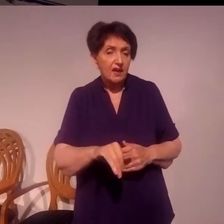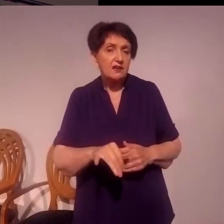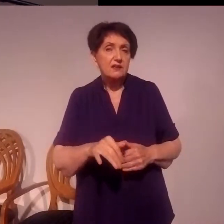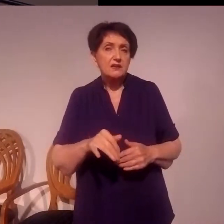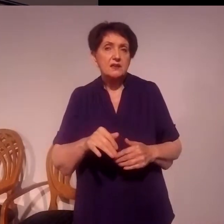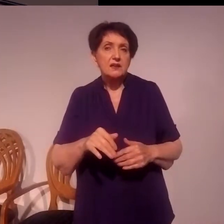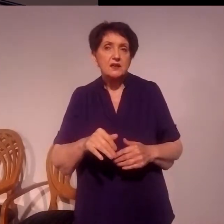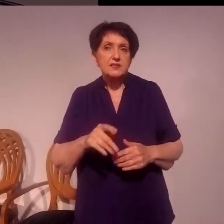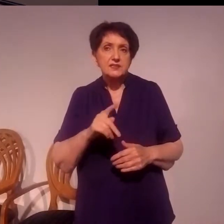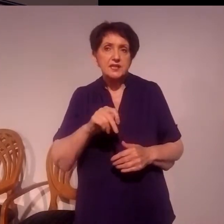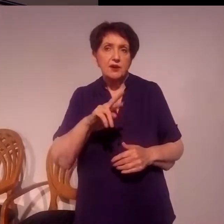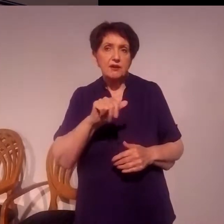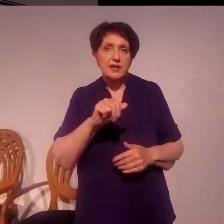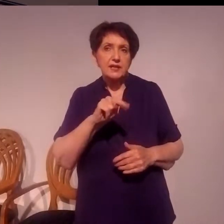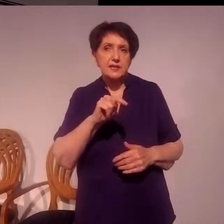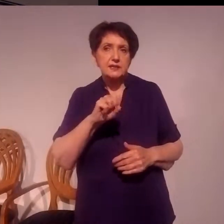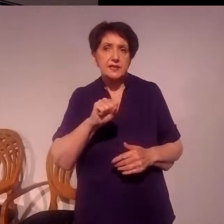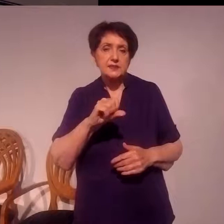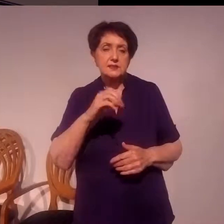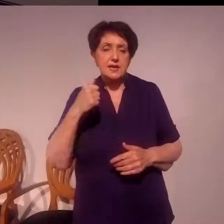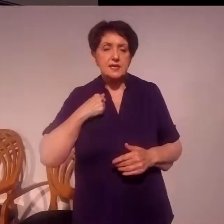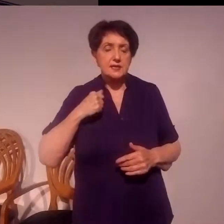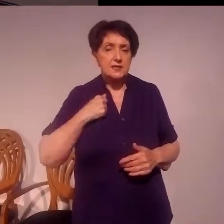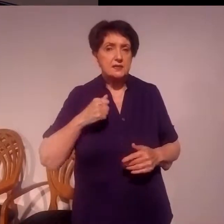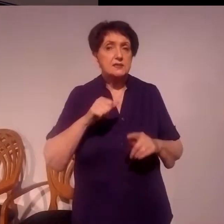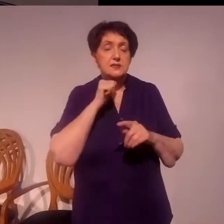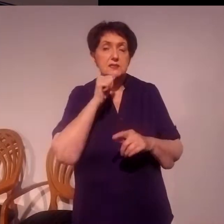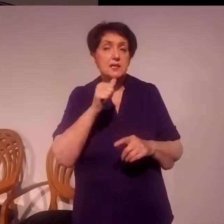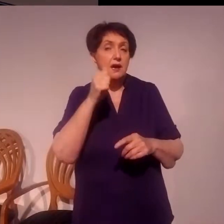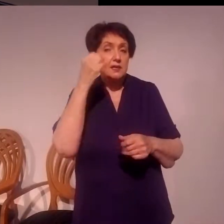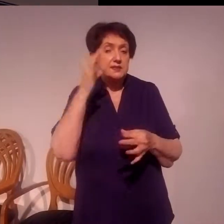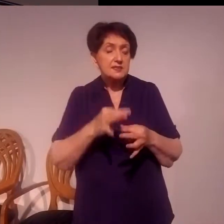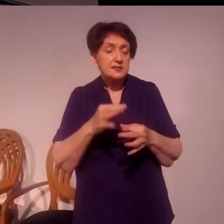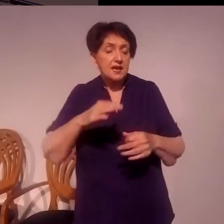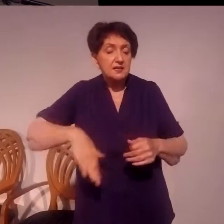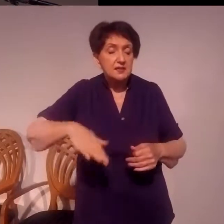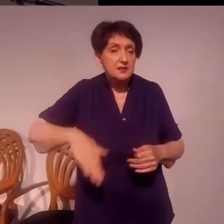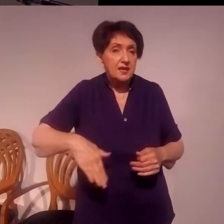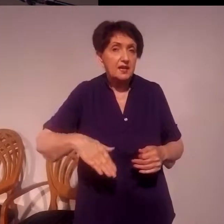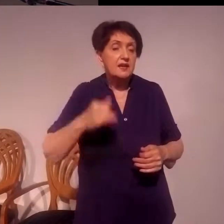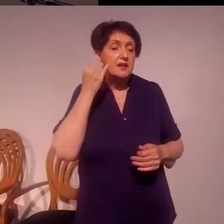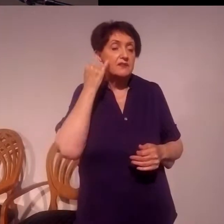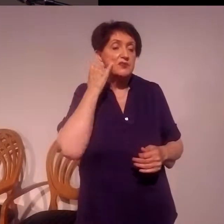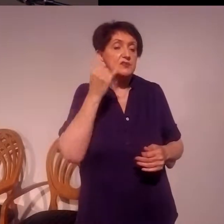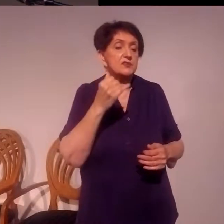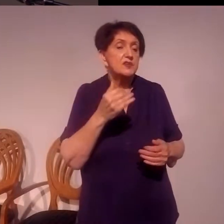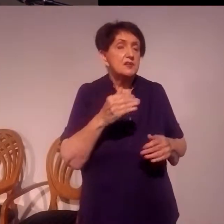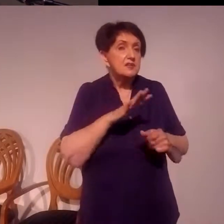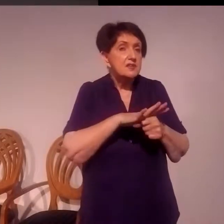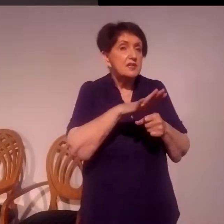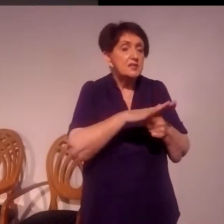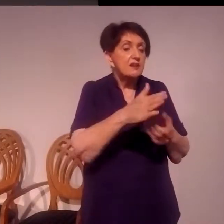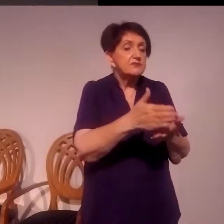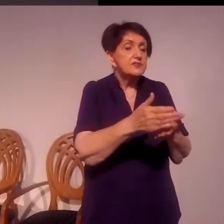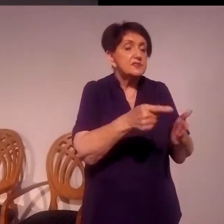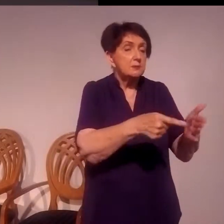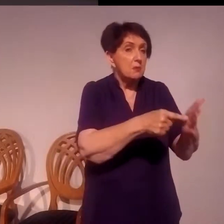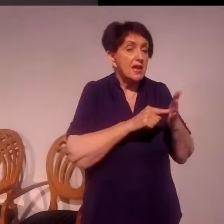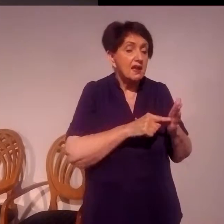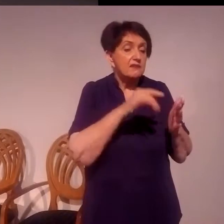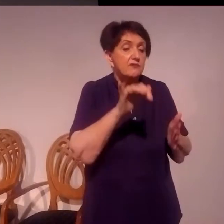TransCanada, has not yet determined whether or not there's enough demand for the project.